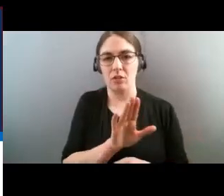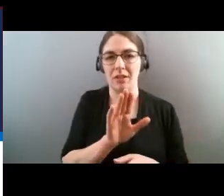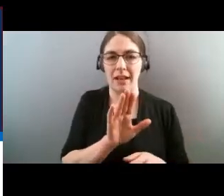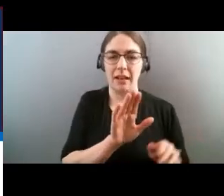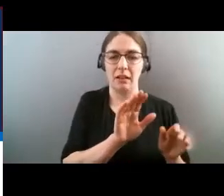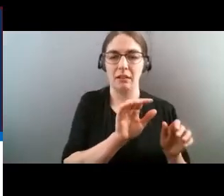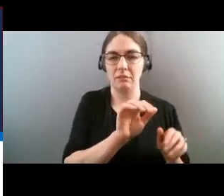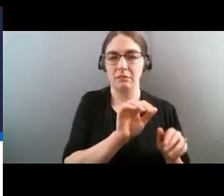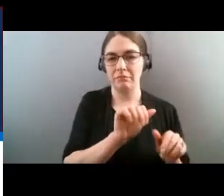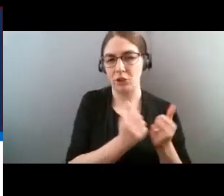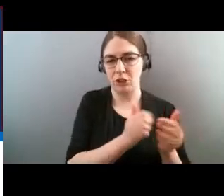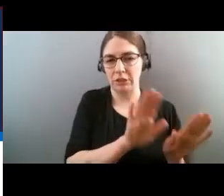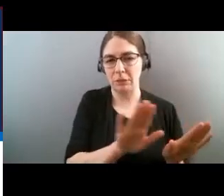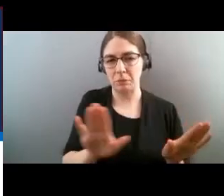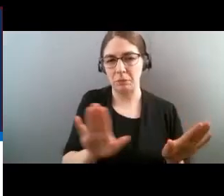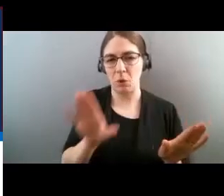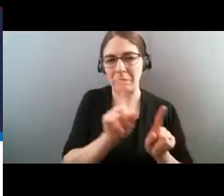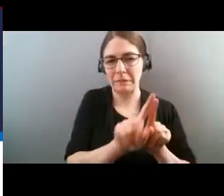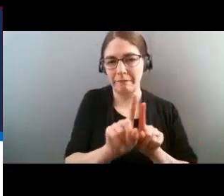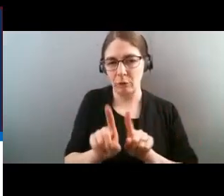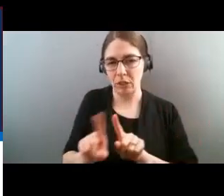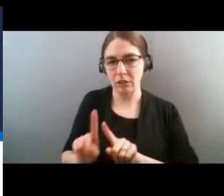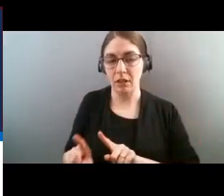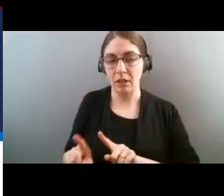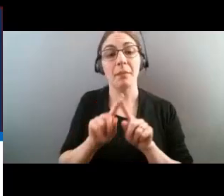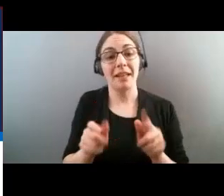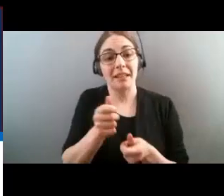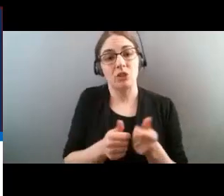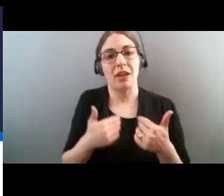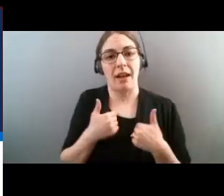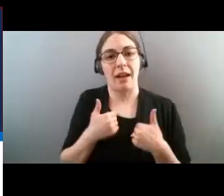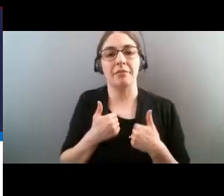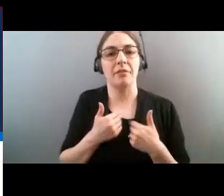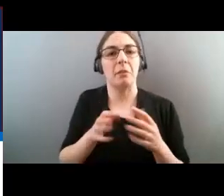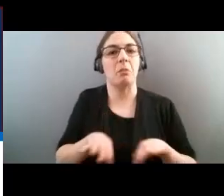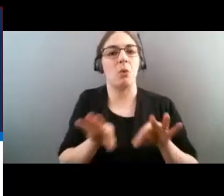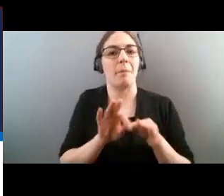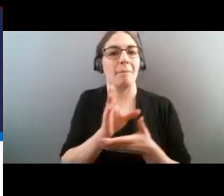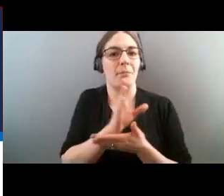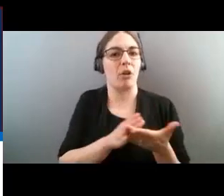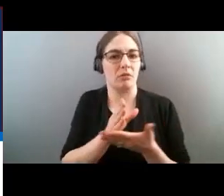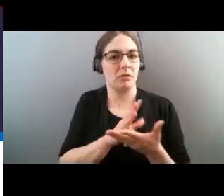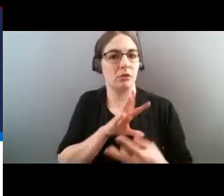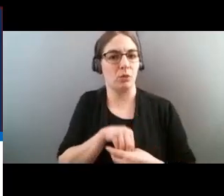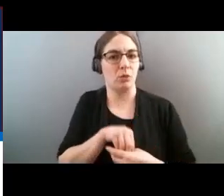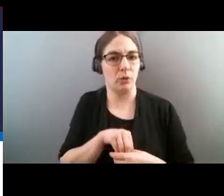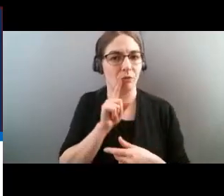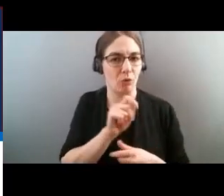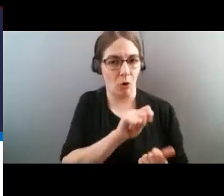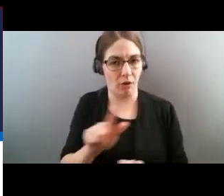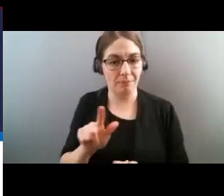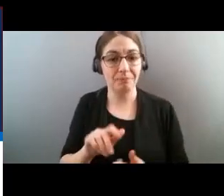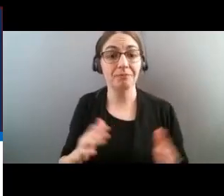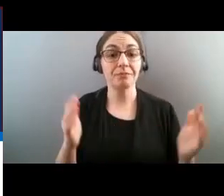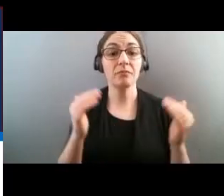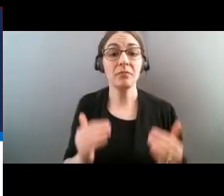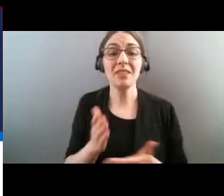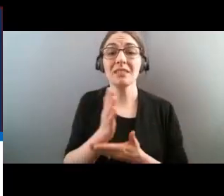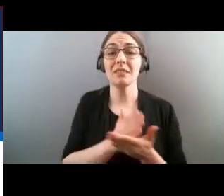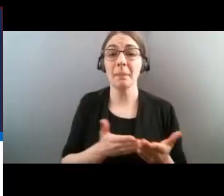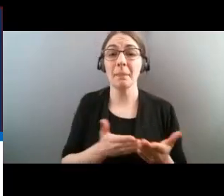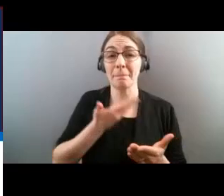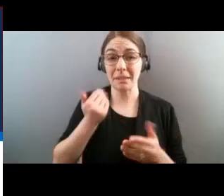And let me share some best practices that we felt were very helpful for us. One of them